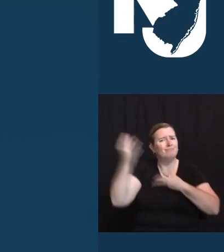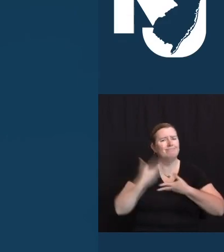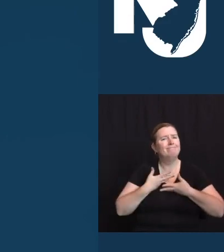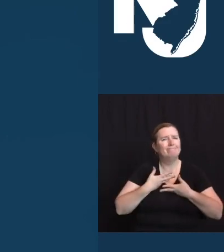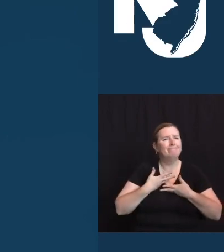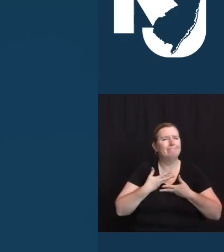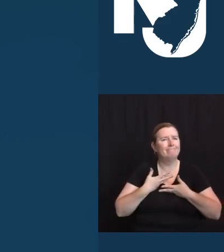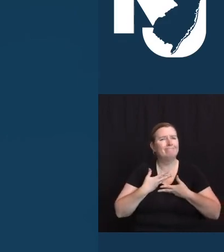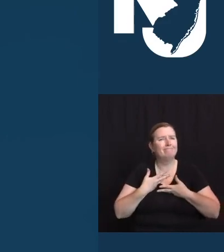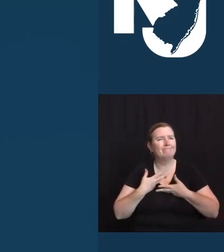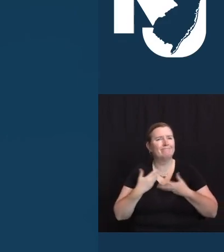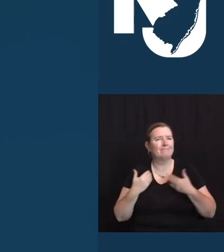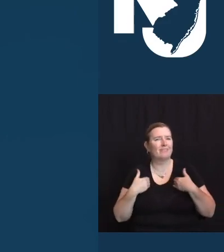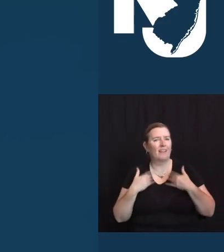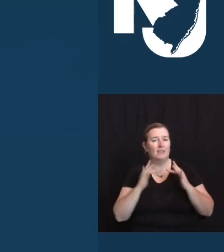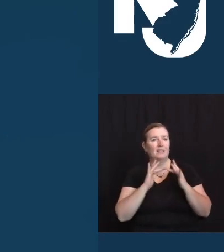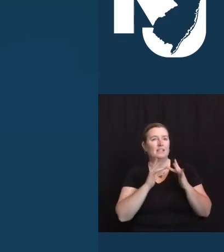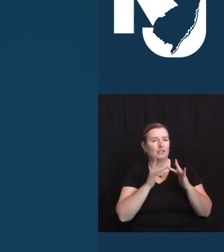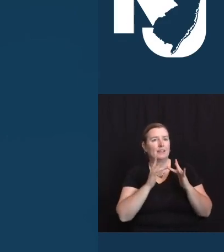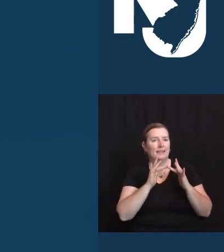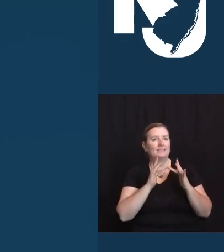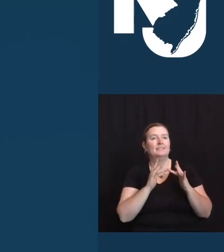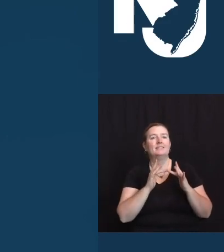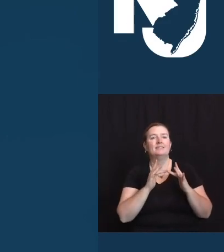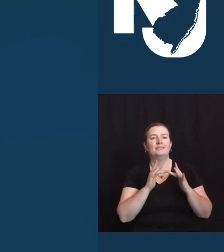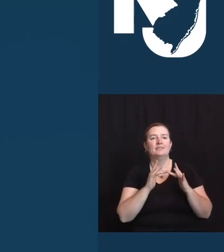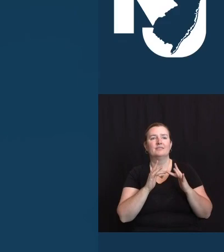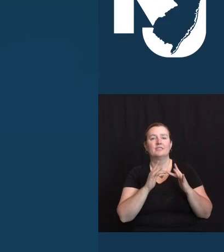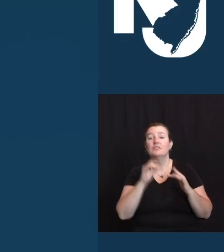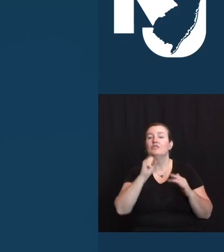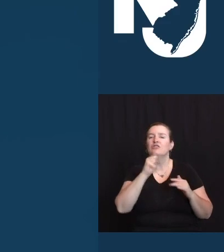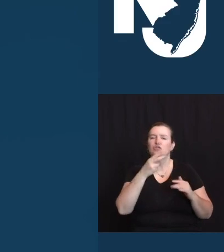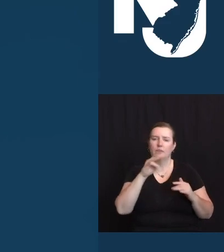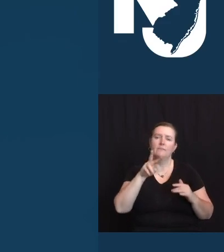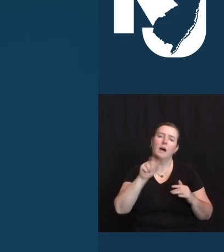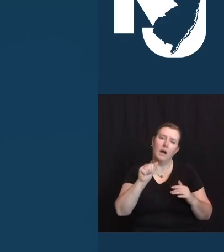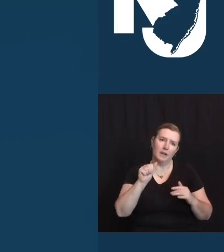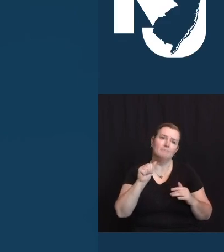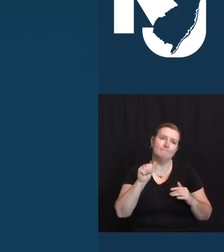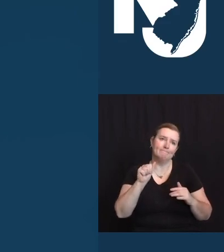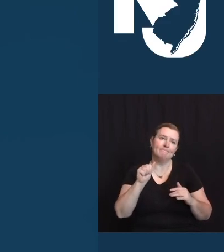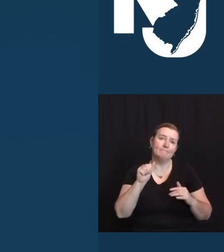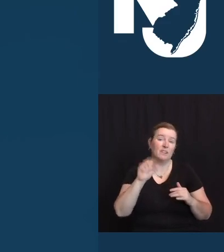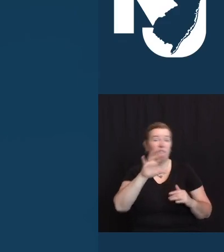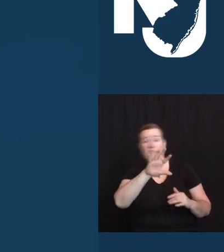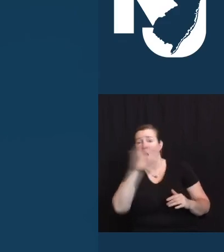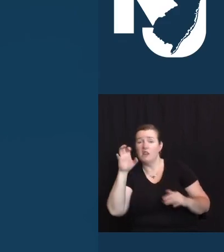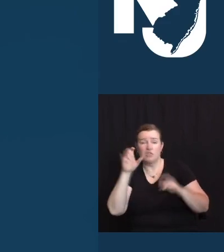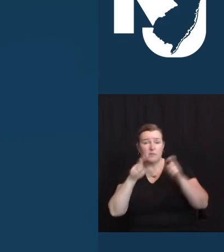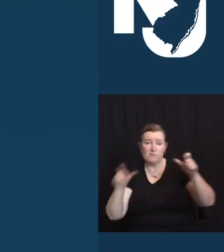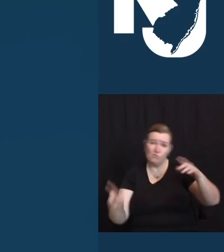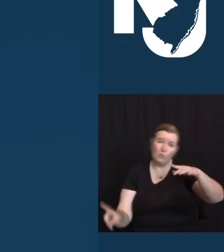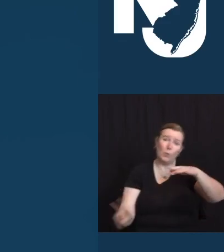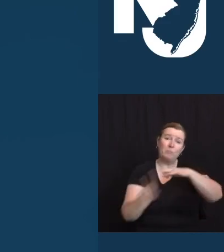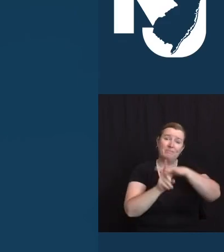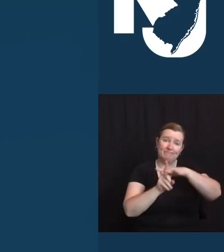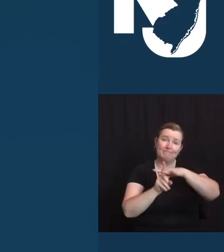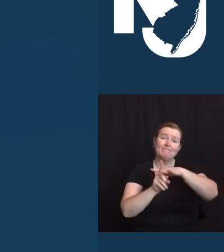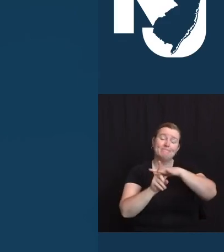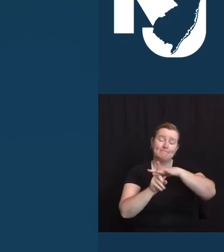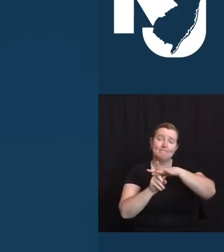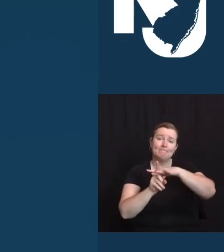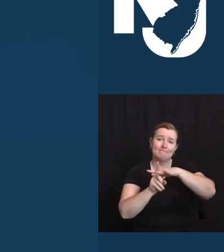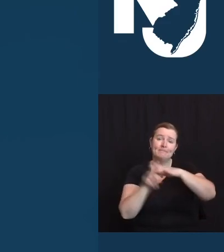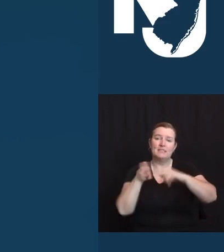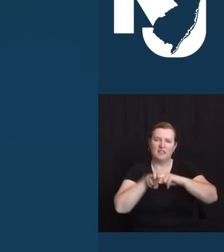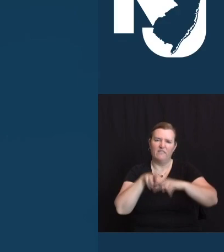Shiva, more than 500 people participated. They leave behind their daughter, Marnie, who's in New York City, and their son, Jason. And I had the